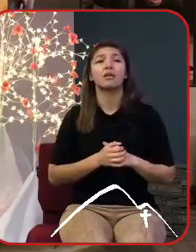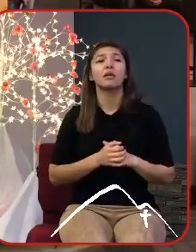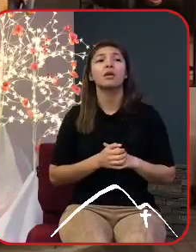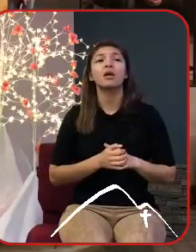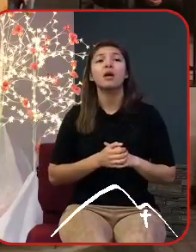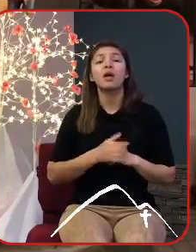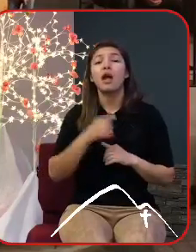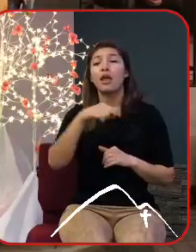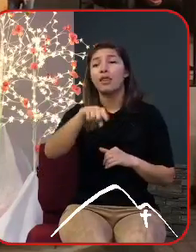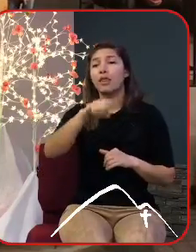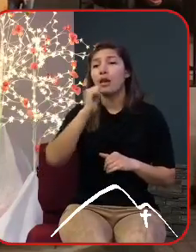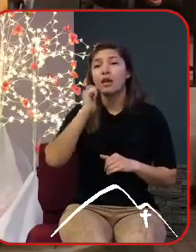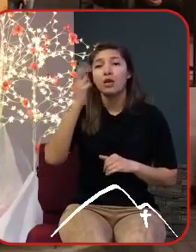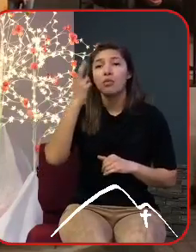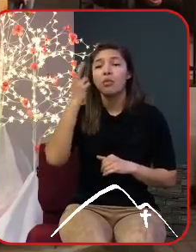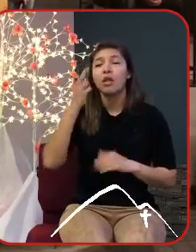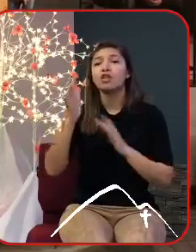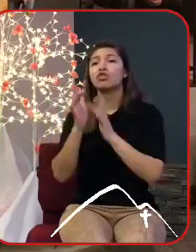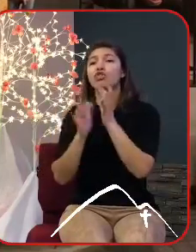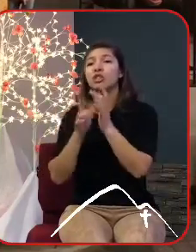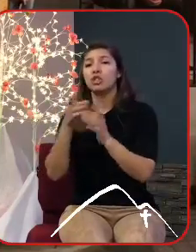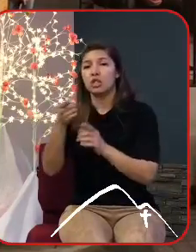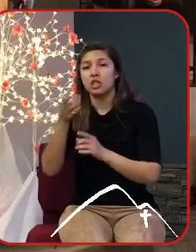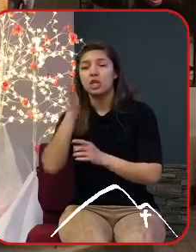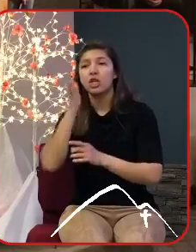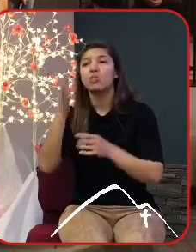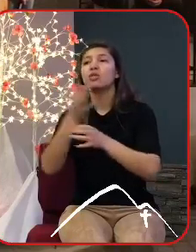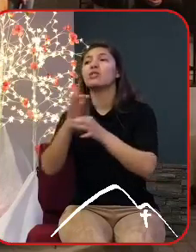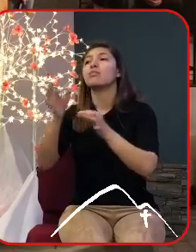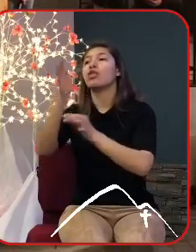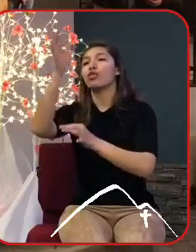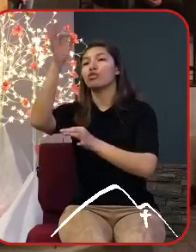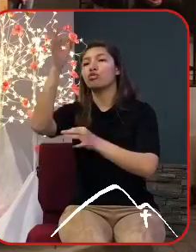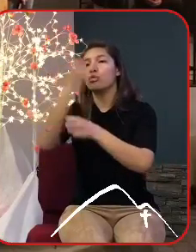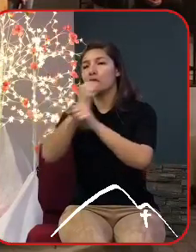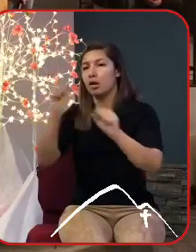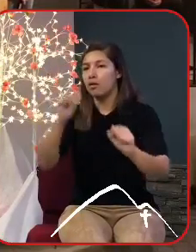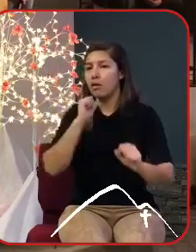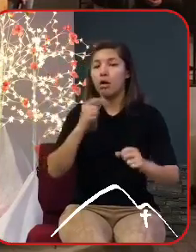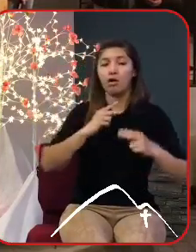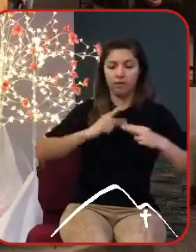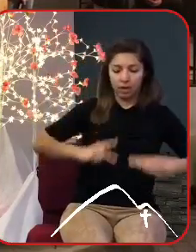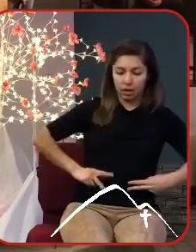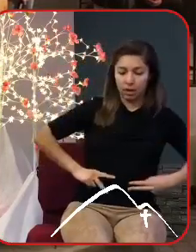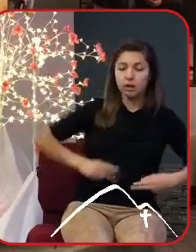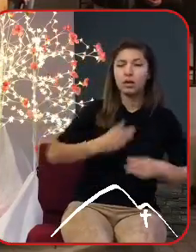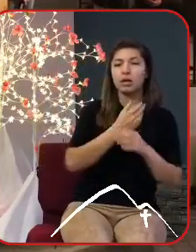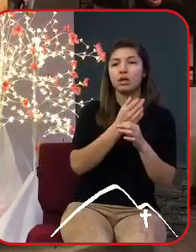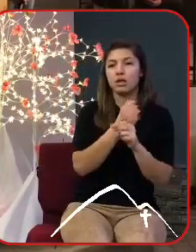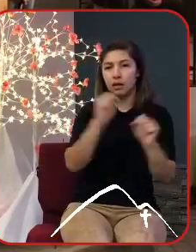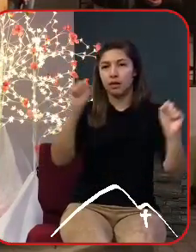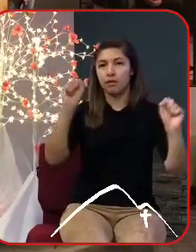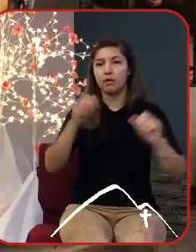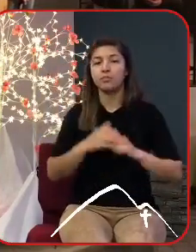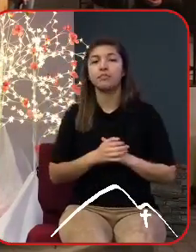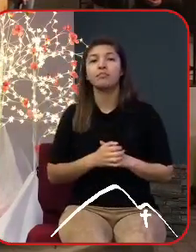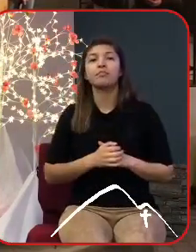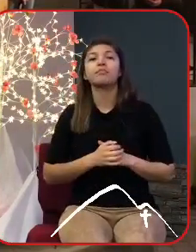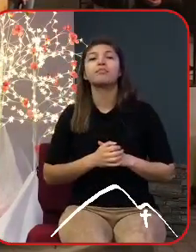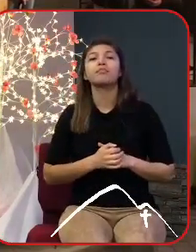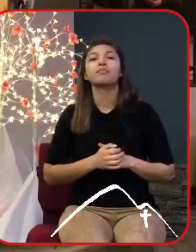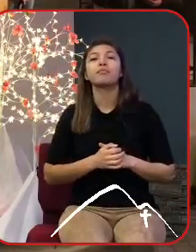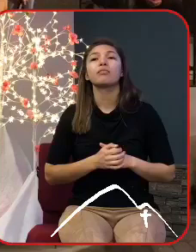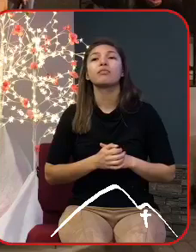going to be a spiritual one, not a physical one. But we have the benefit of Monday